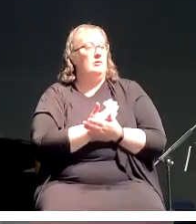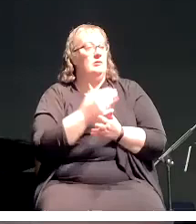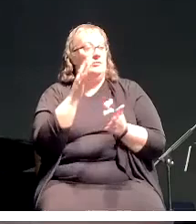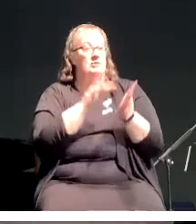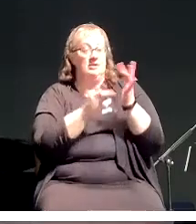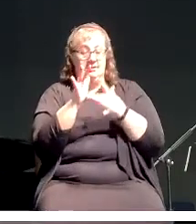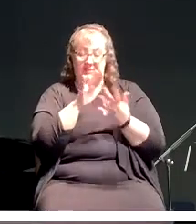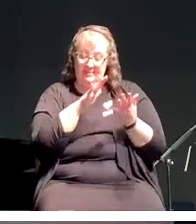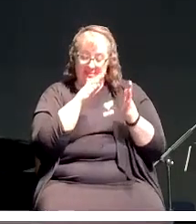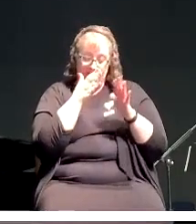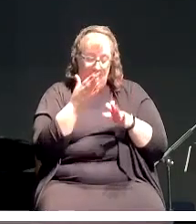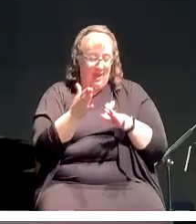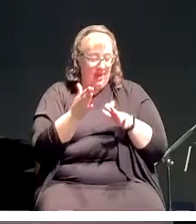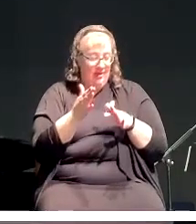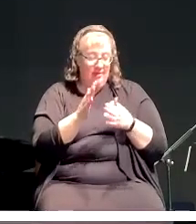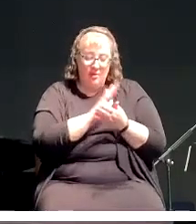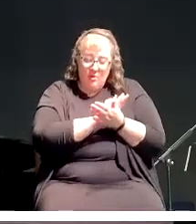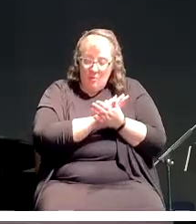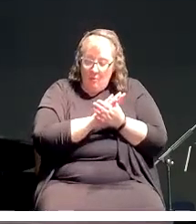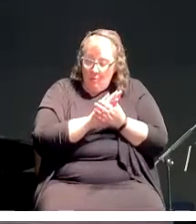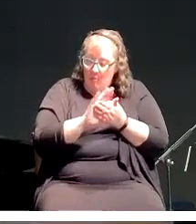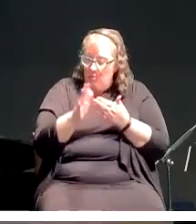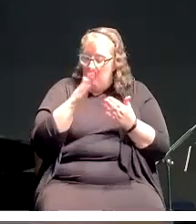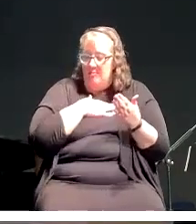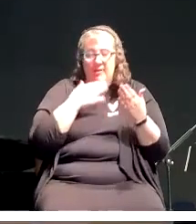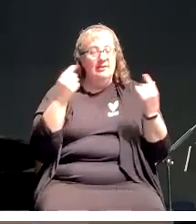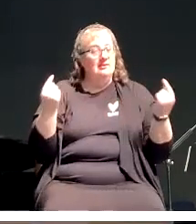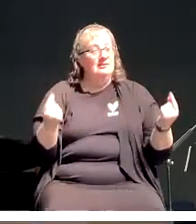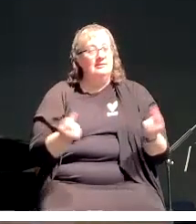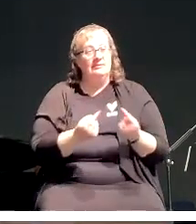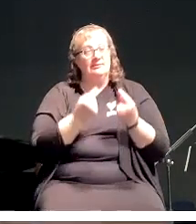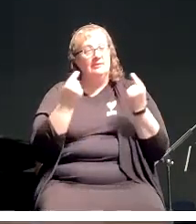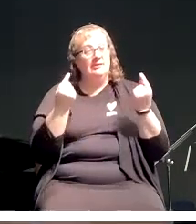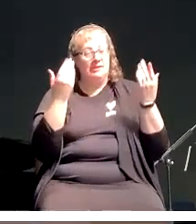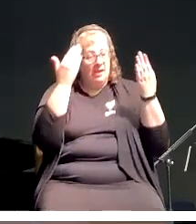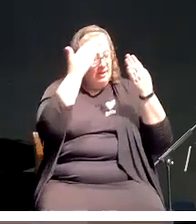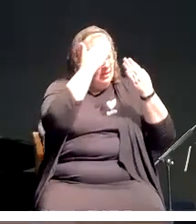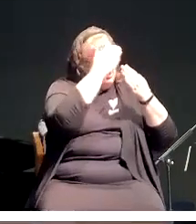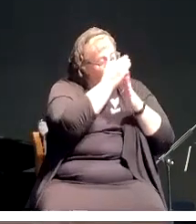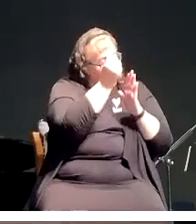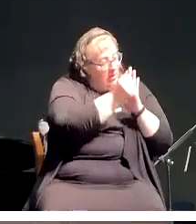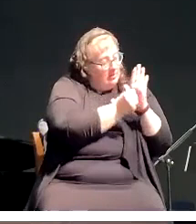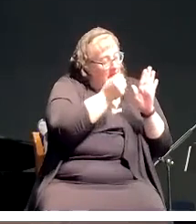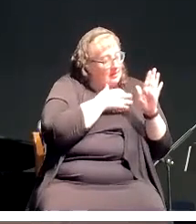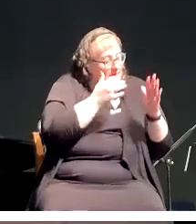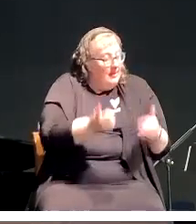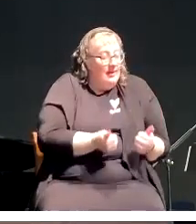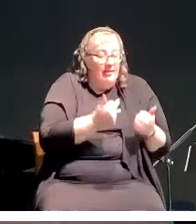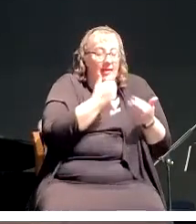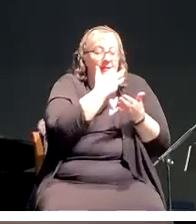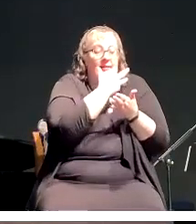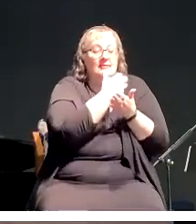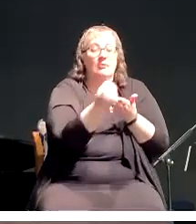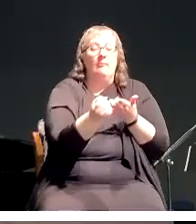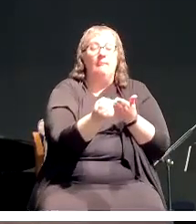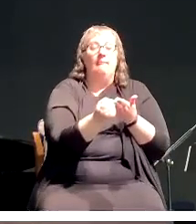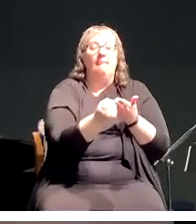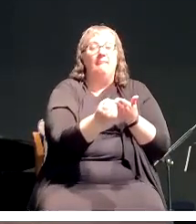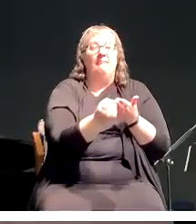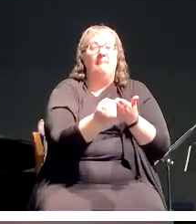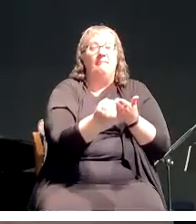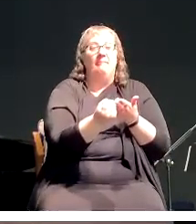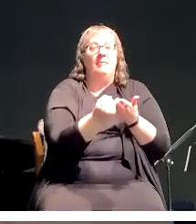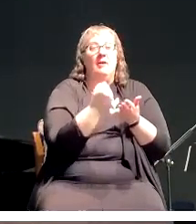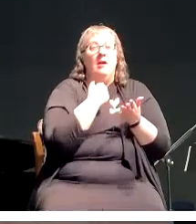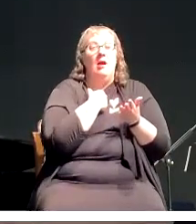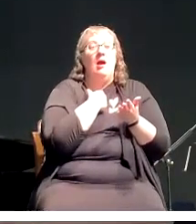Jesus' death, he washed away my sins. That dark season of my life is gone. I was